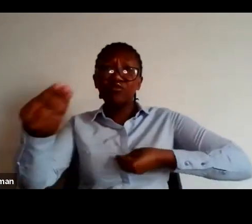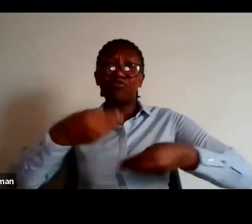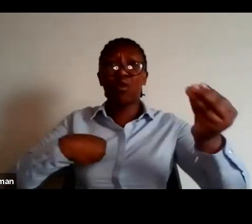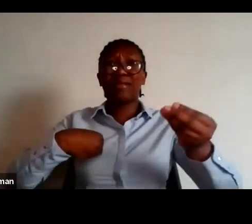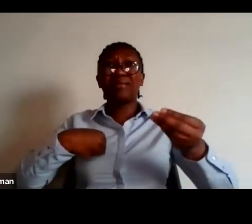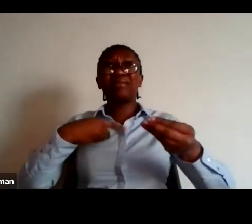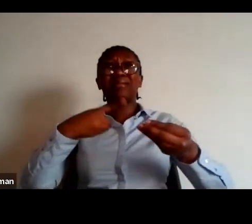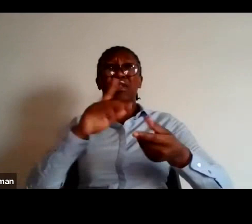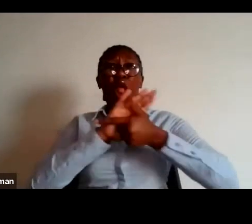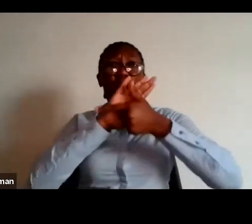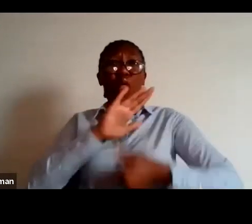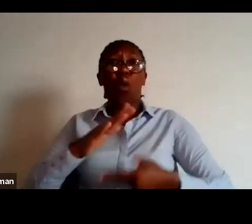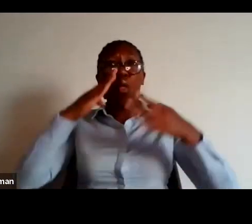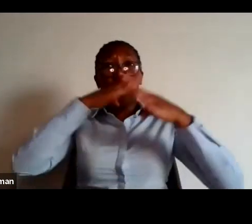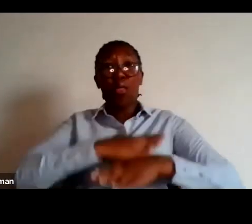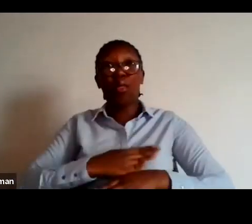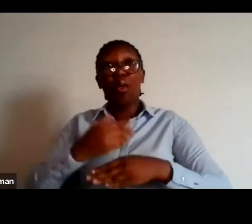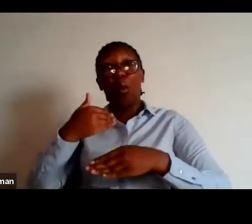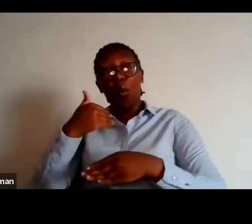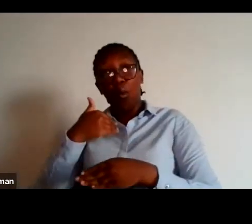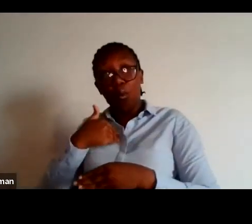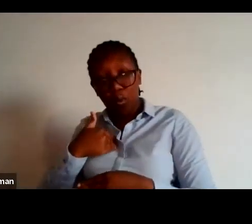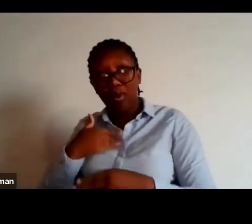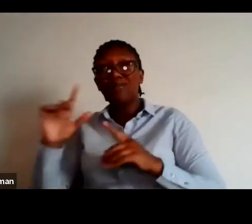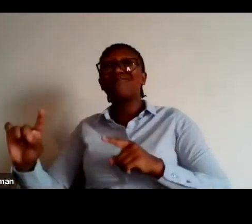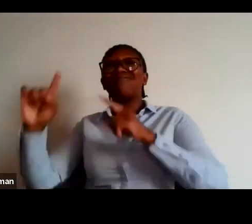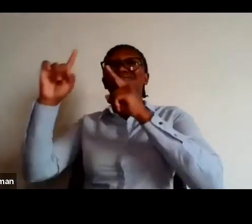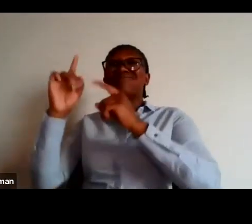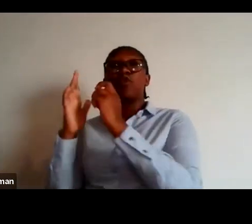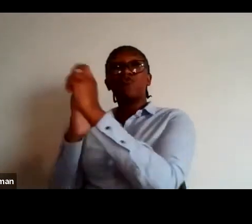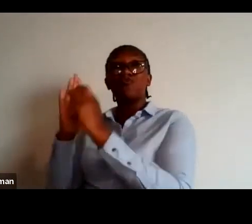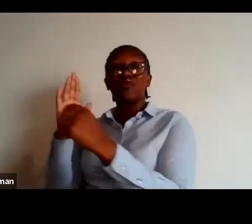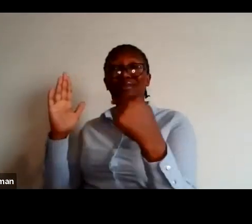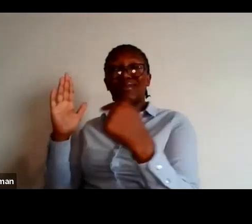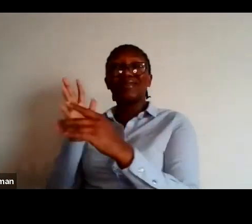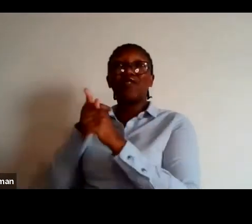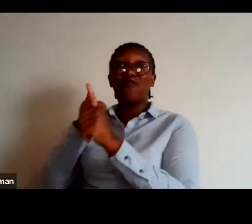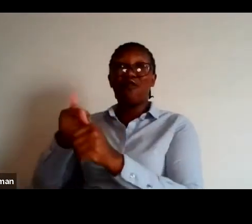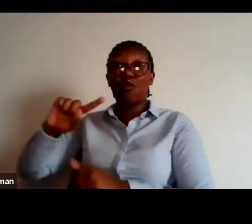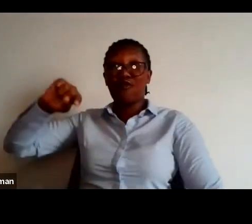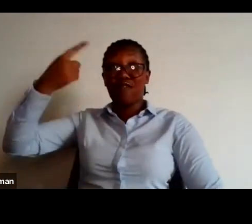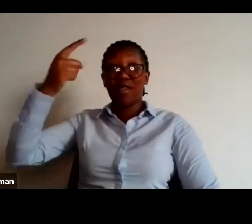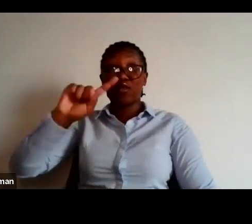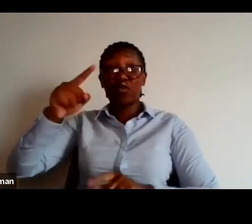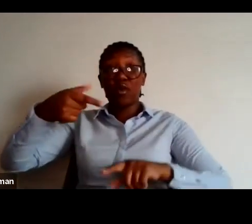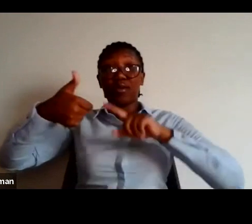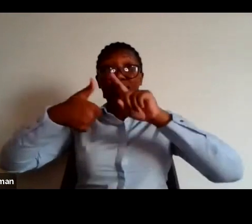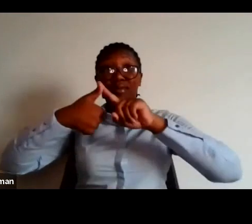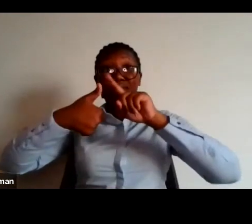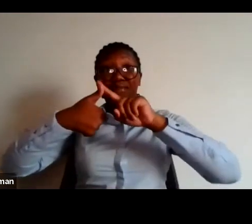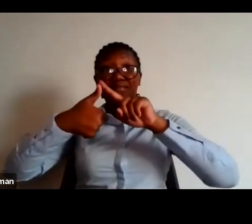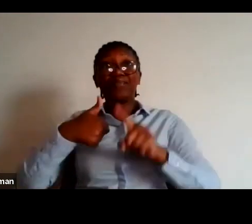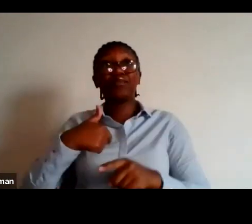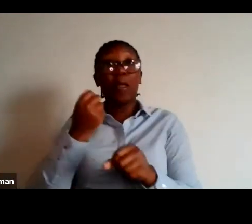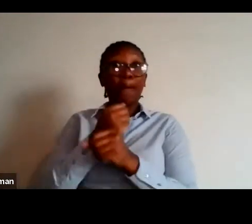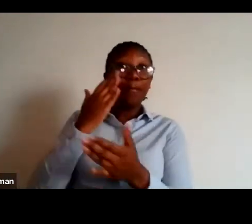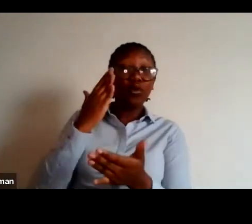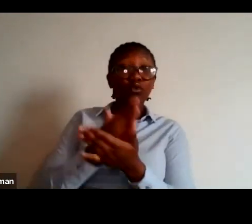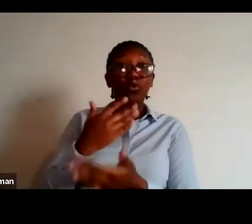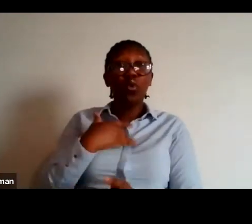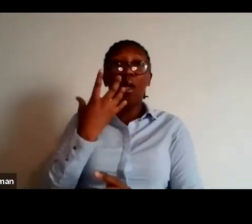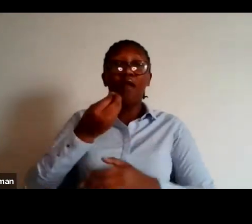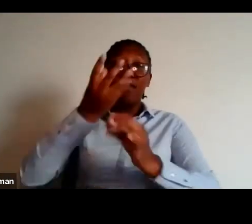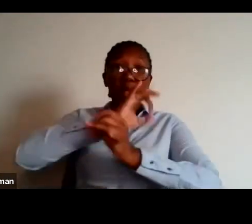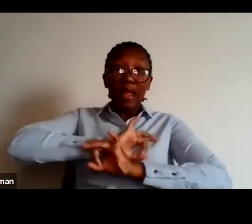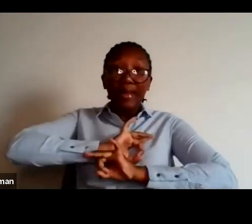prioritize 5 SARS strategic objectives. Number 1, we ensure that we provide clarity